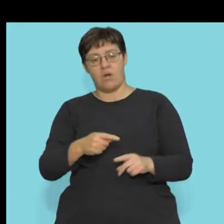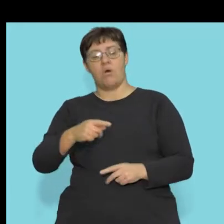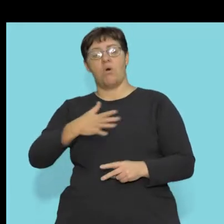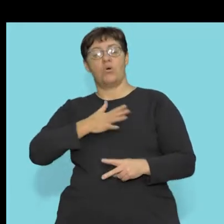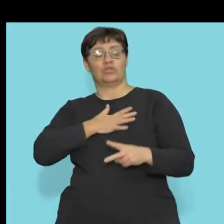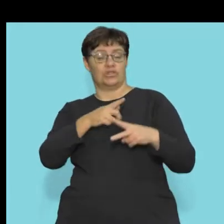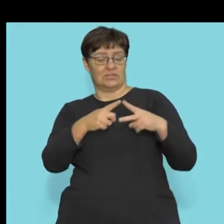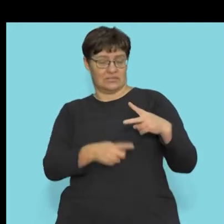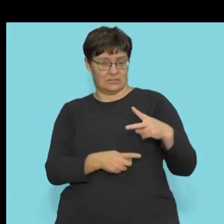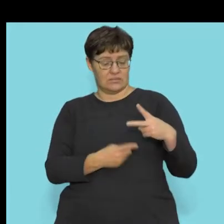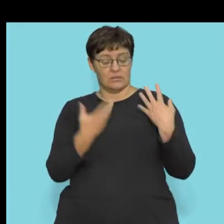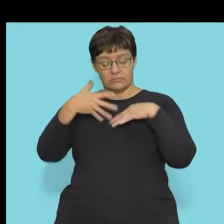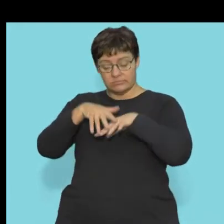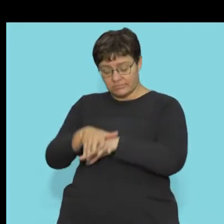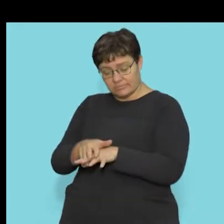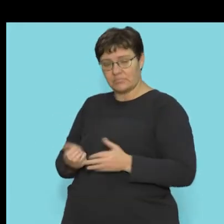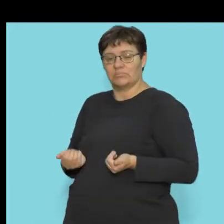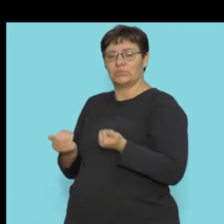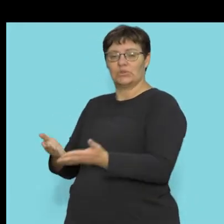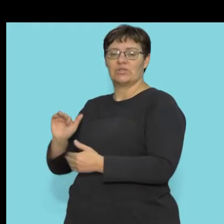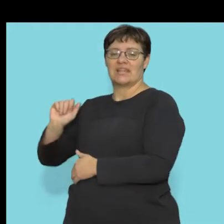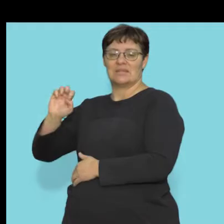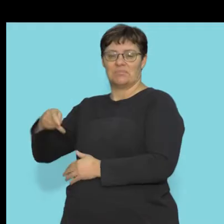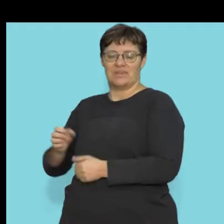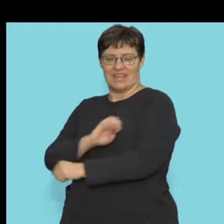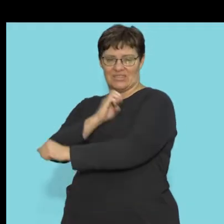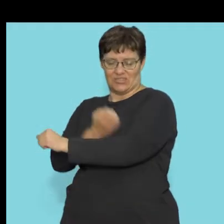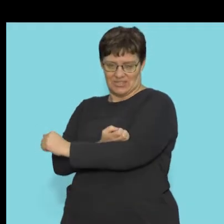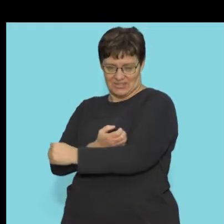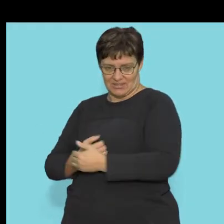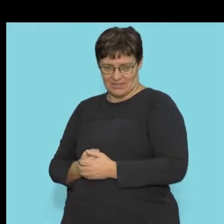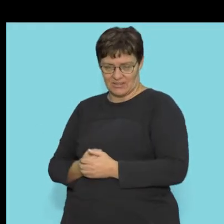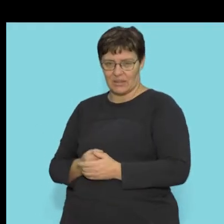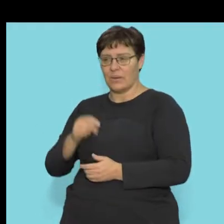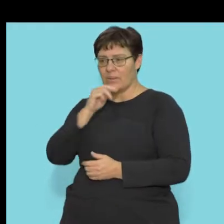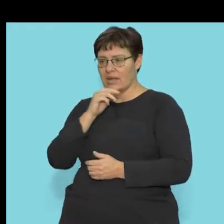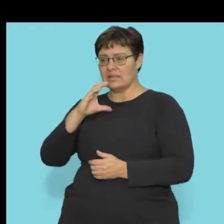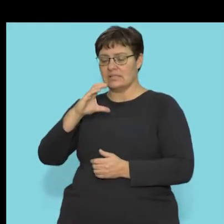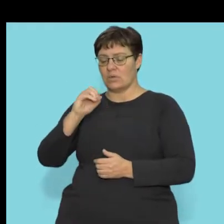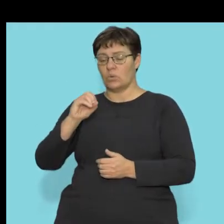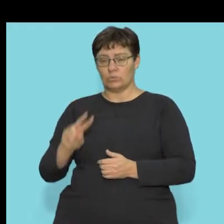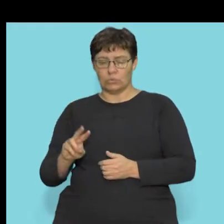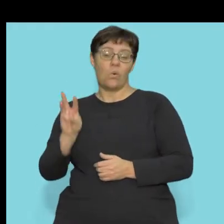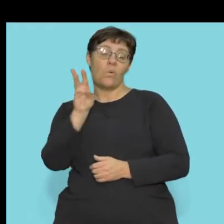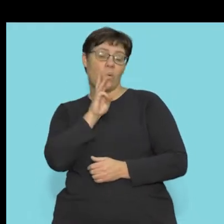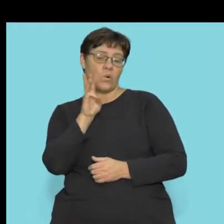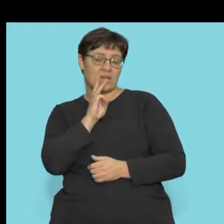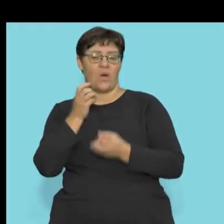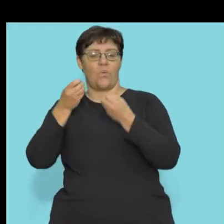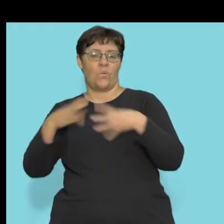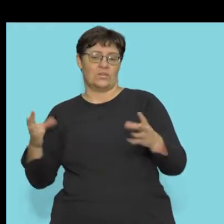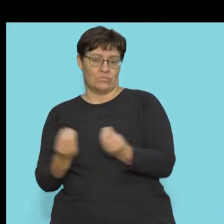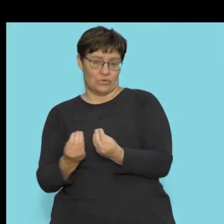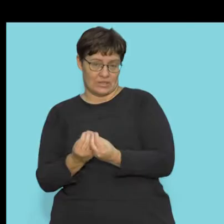need oxygen, and that will produce energy in the form of ATP, with carbon dioxide